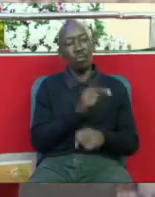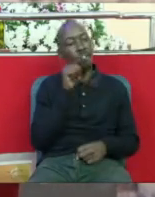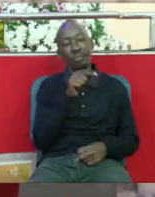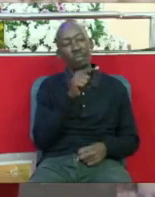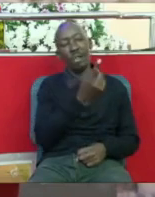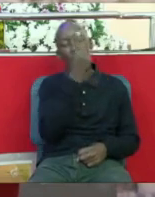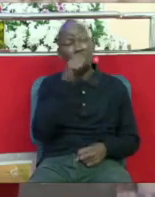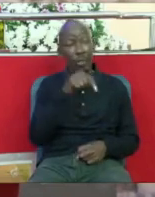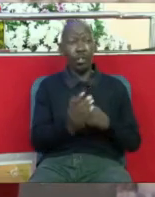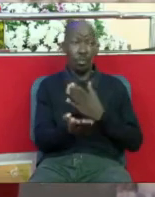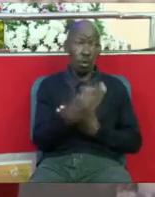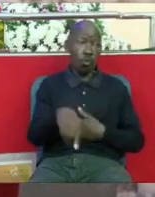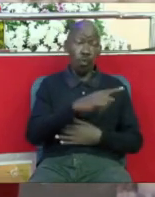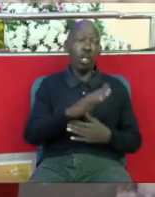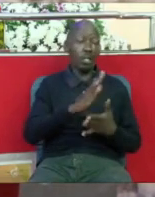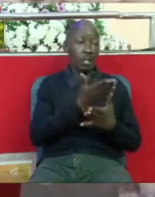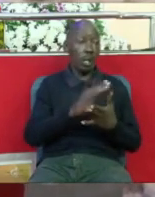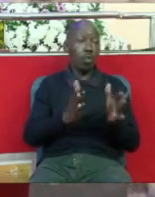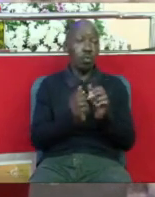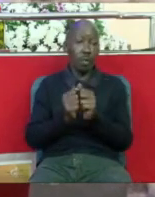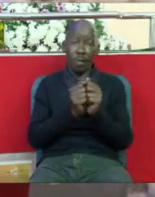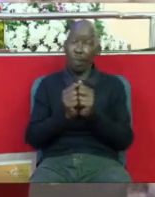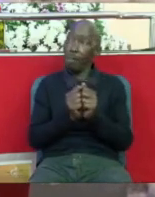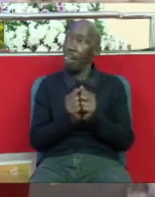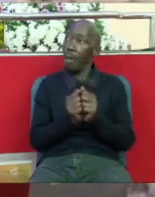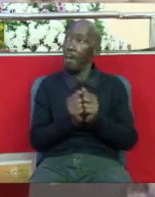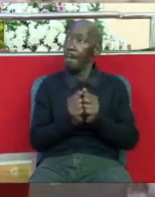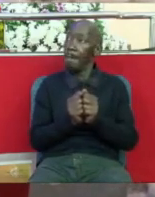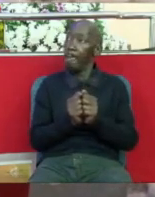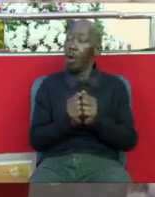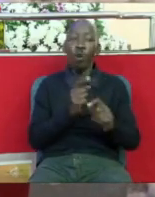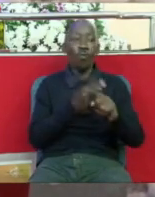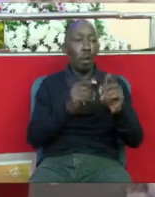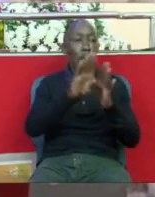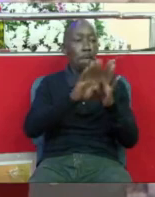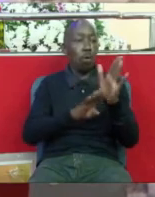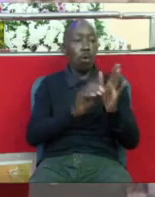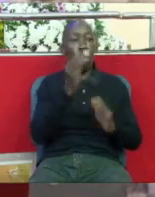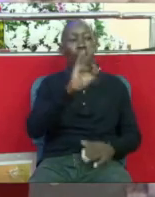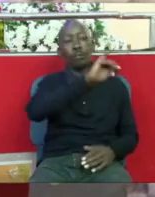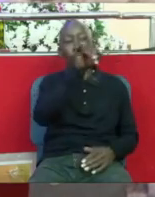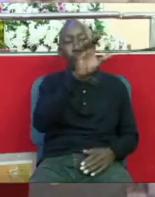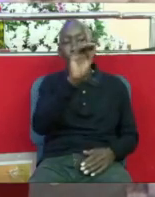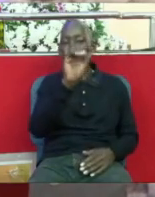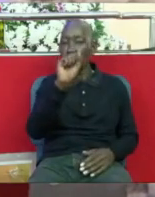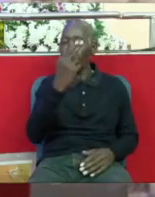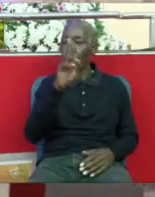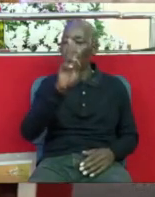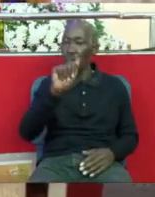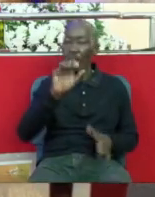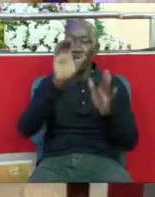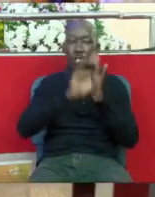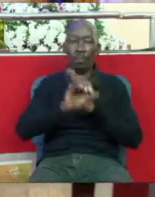This morning we are going to share together. Asubuhi leo tutashiriki from the book of Joshua. Toka kitabu cha Joshua. Joshua